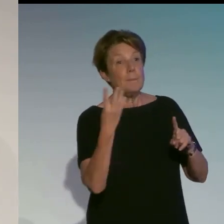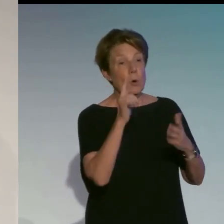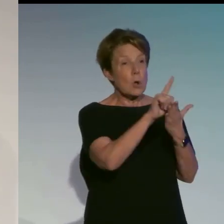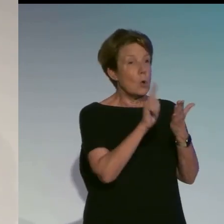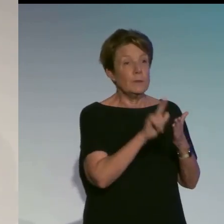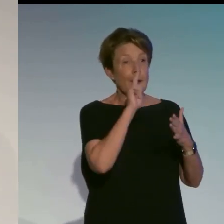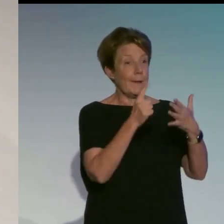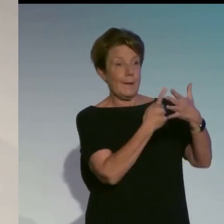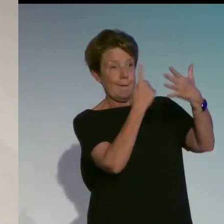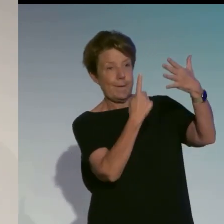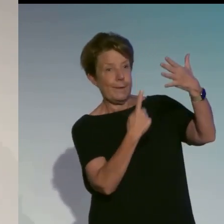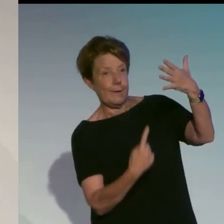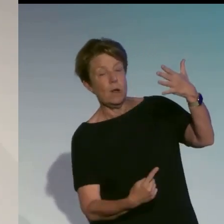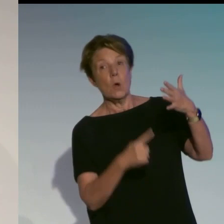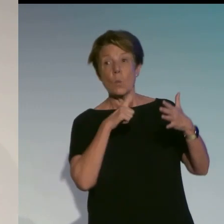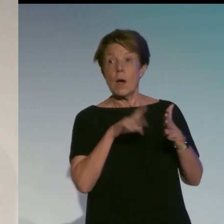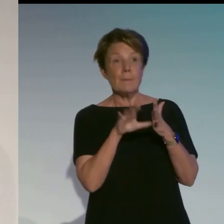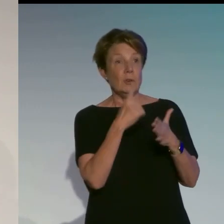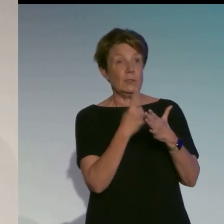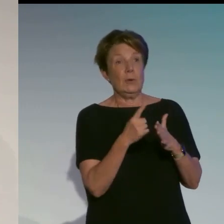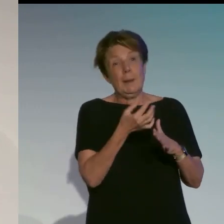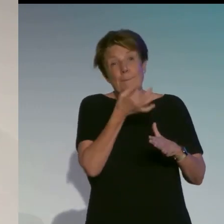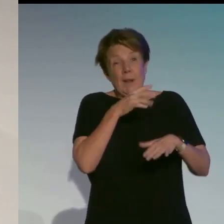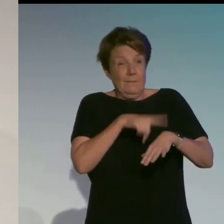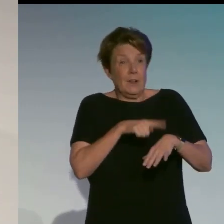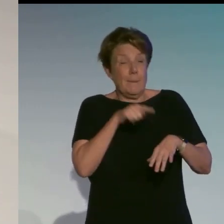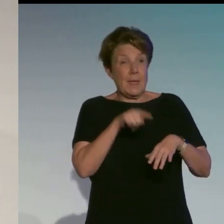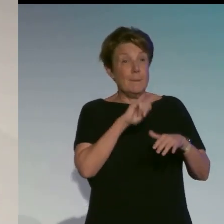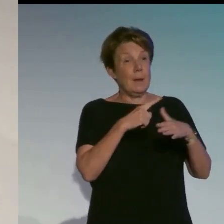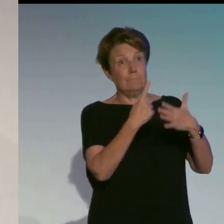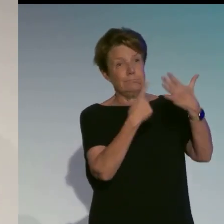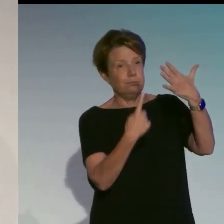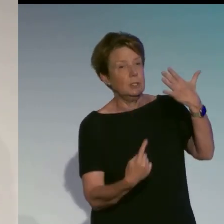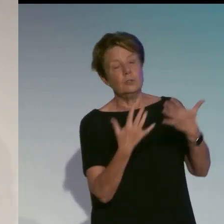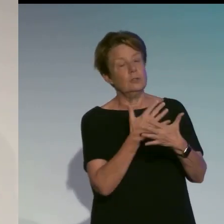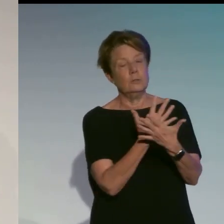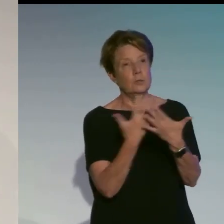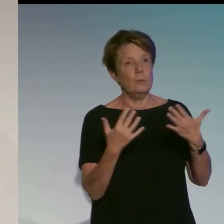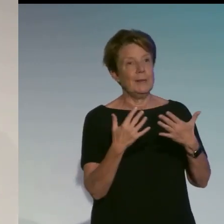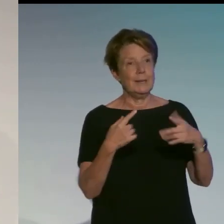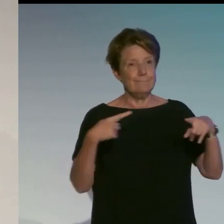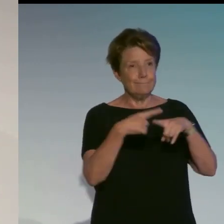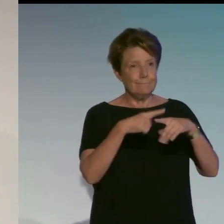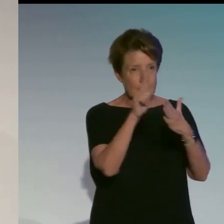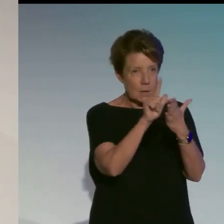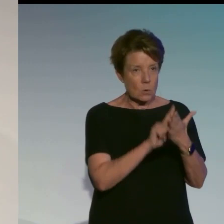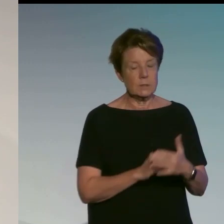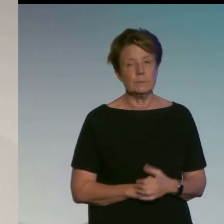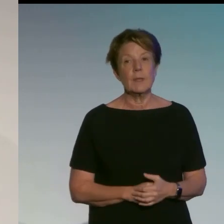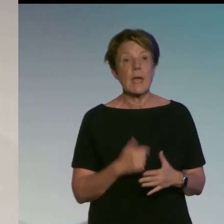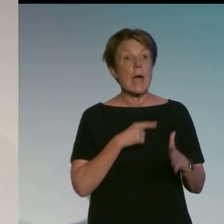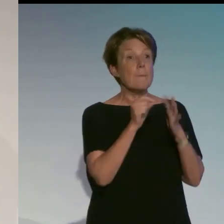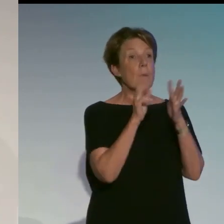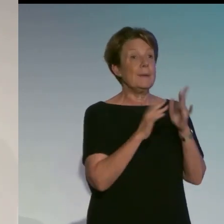them all because the time is short. And to make it short, our Prime Minister,